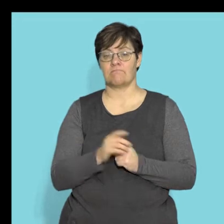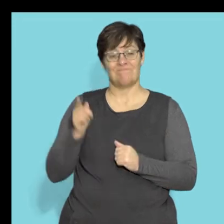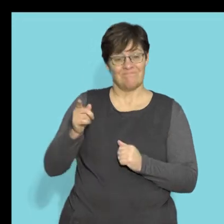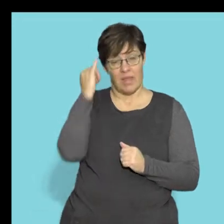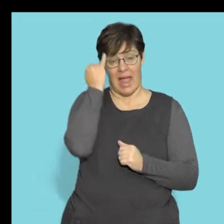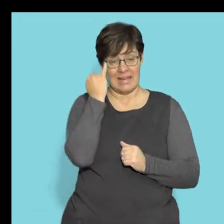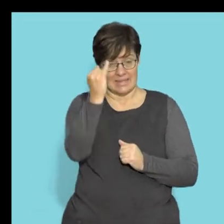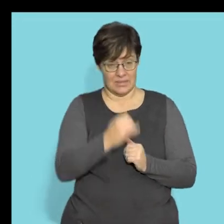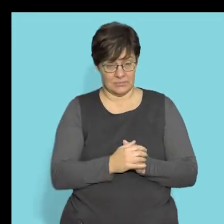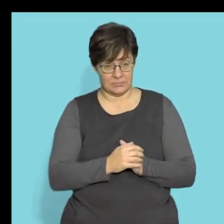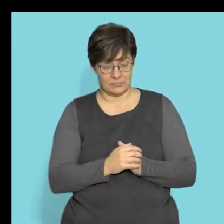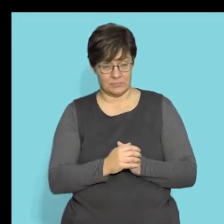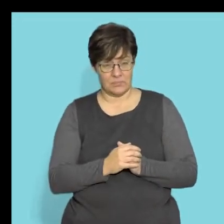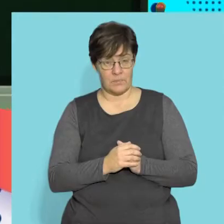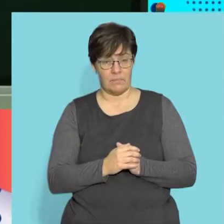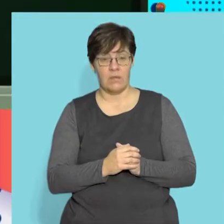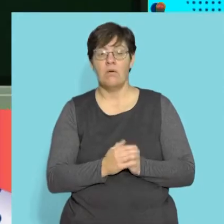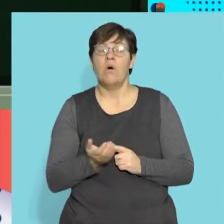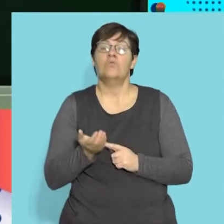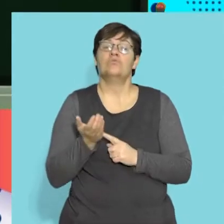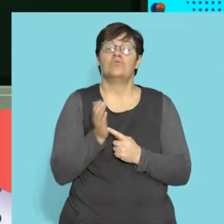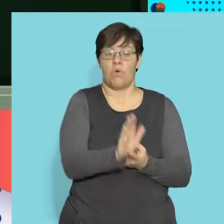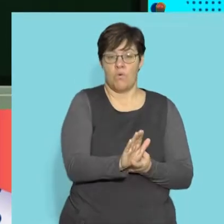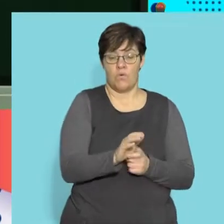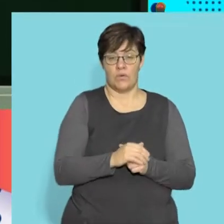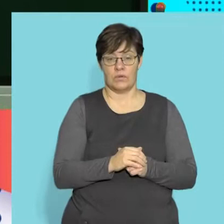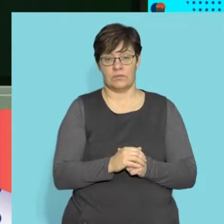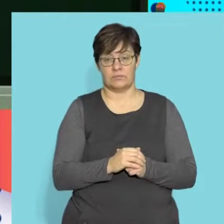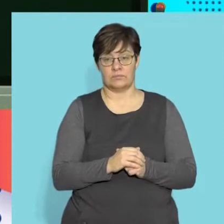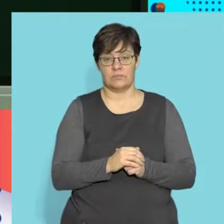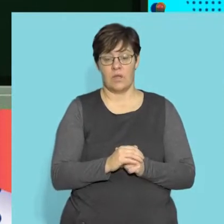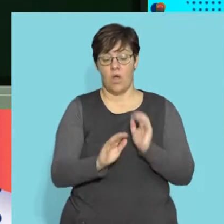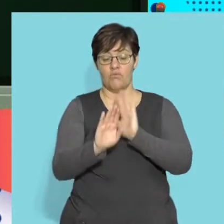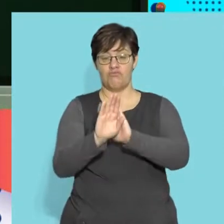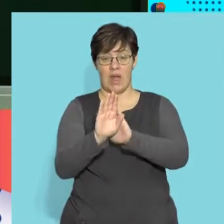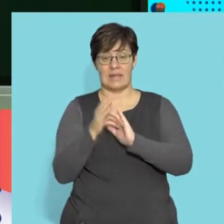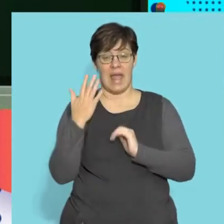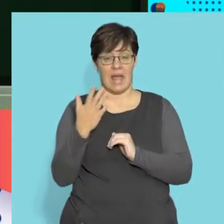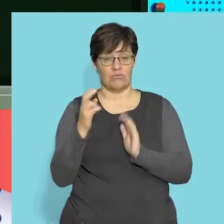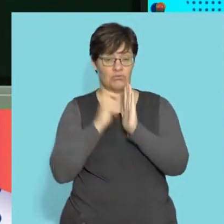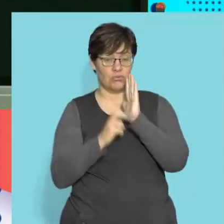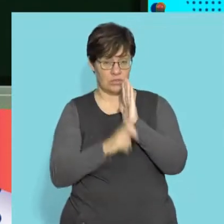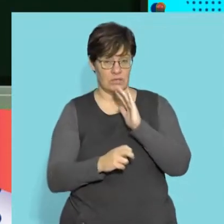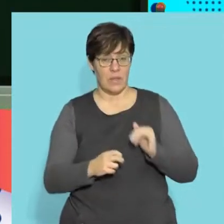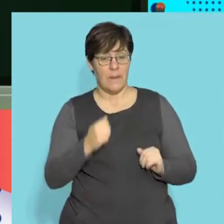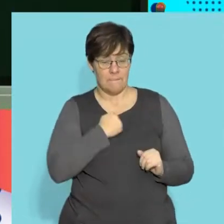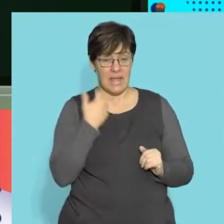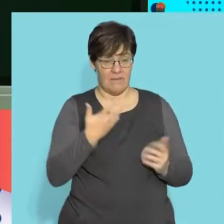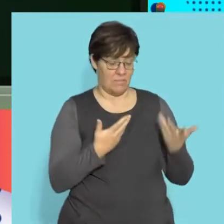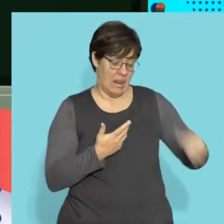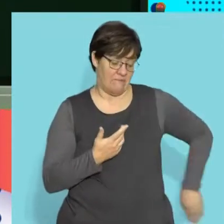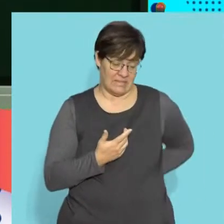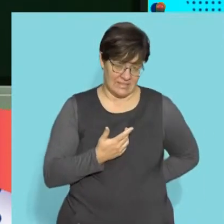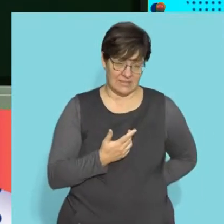in terms of this idea, we can indicate that using the right-hand rule. Now, remember,